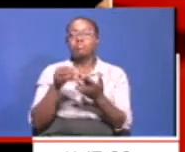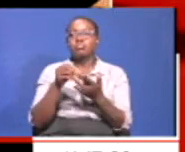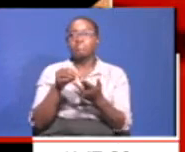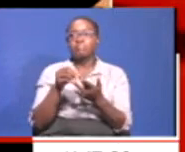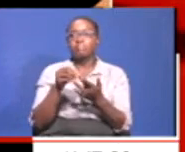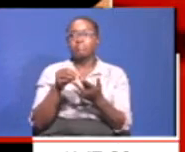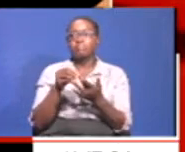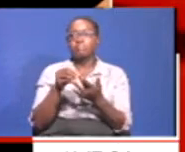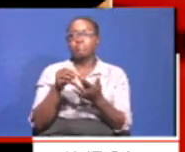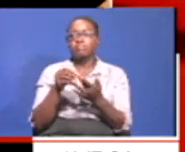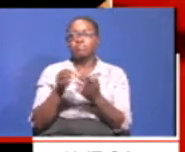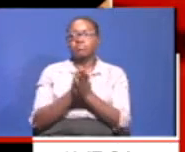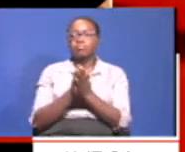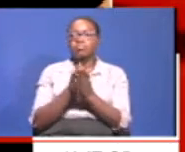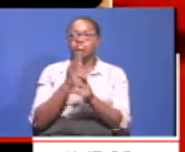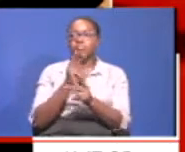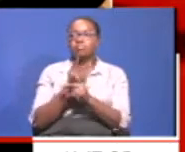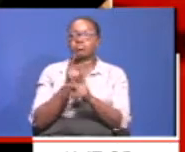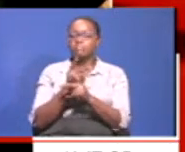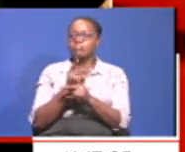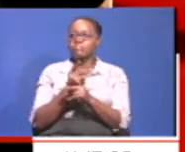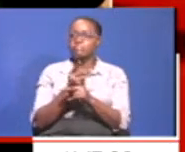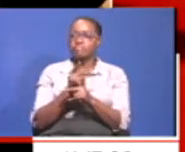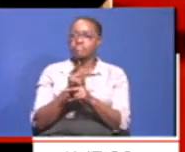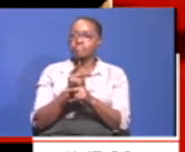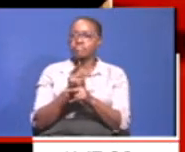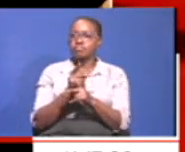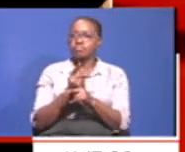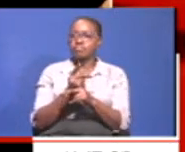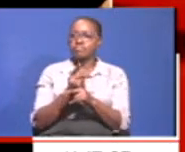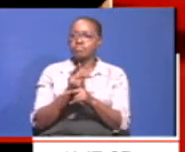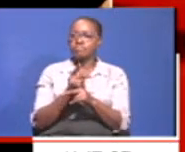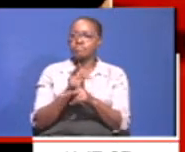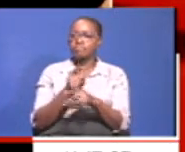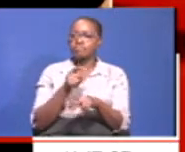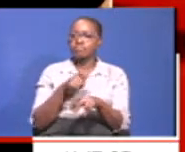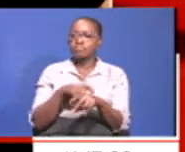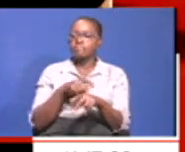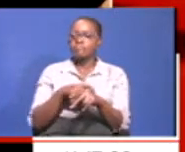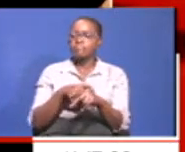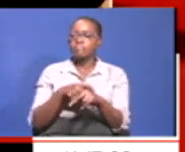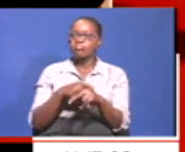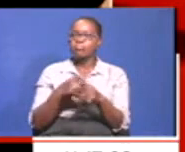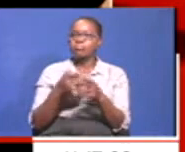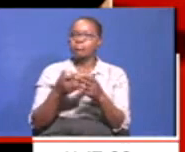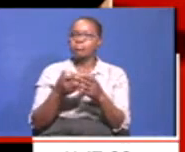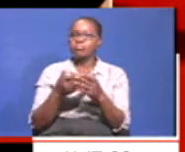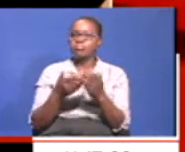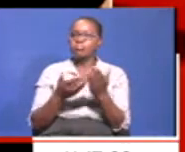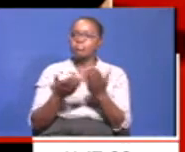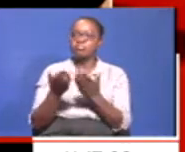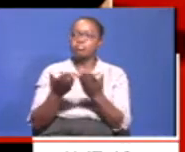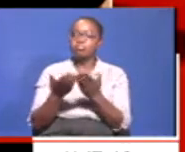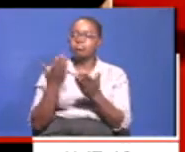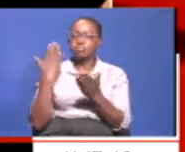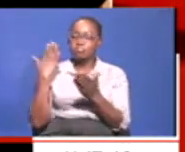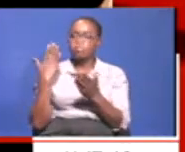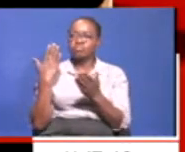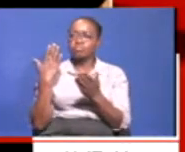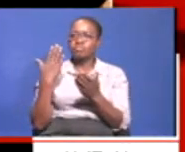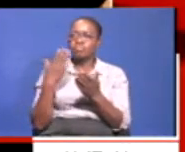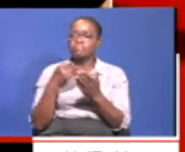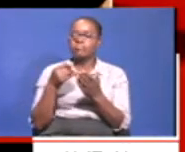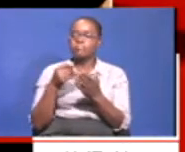do maintenance, when you are outside the service park, and if you need to get the